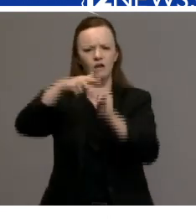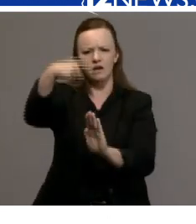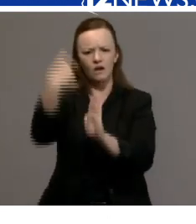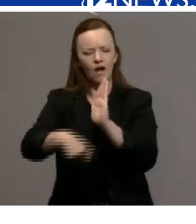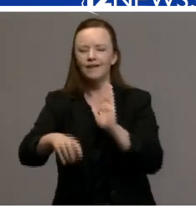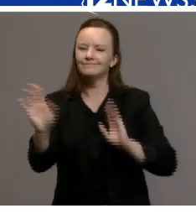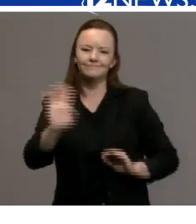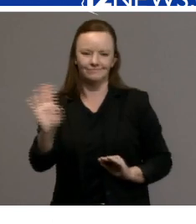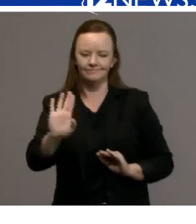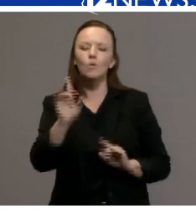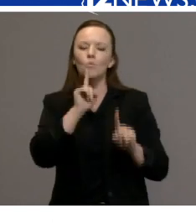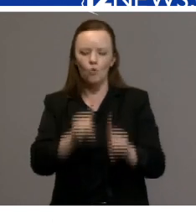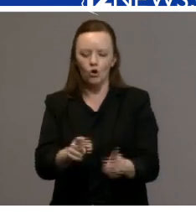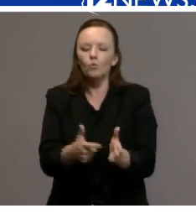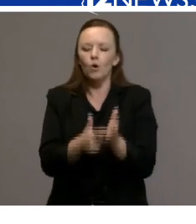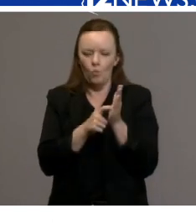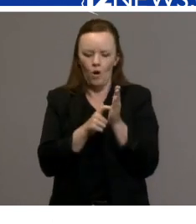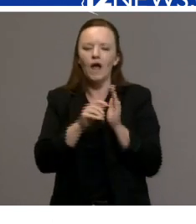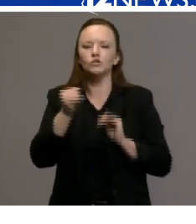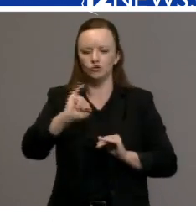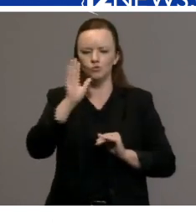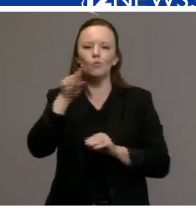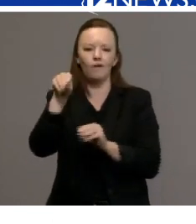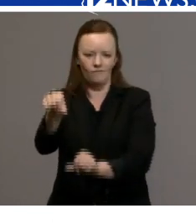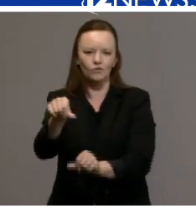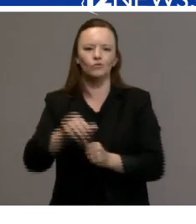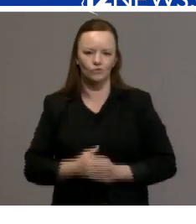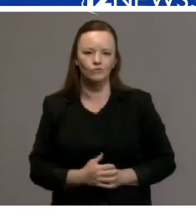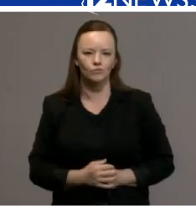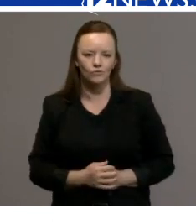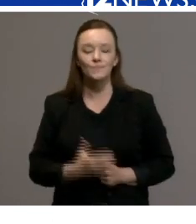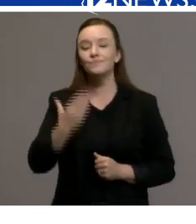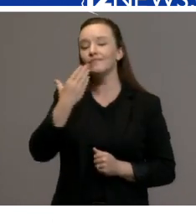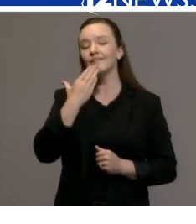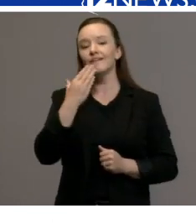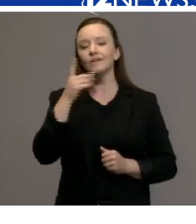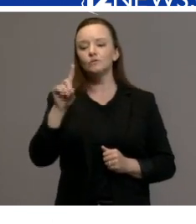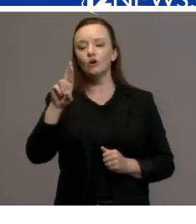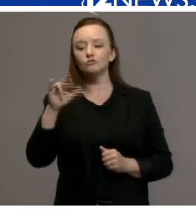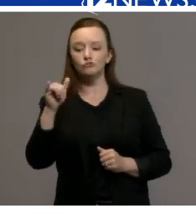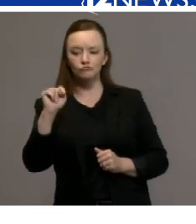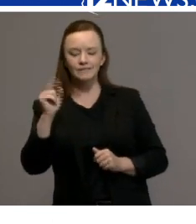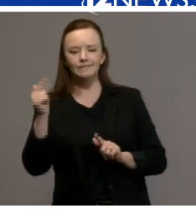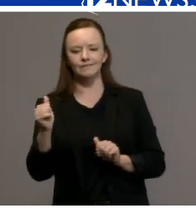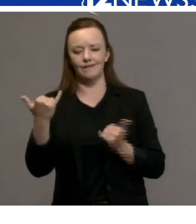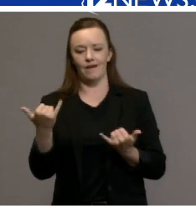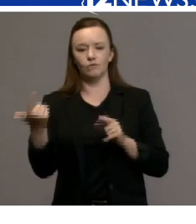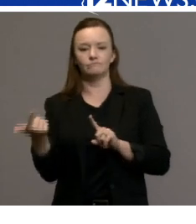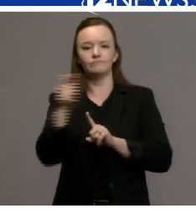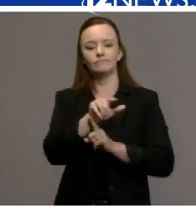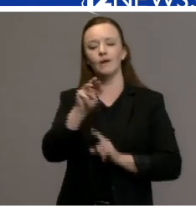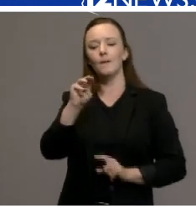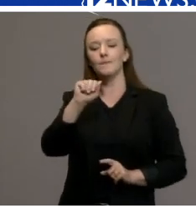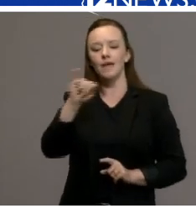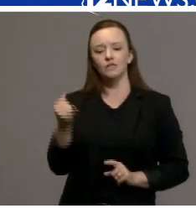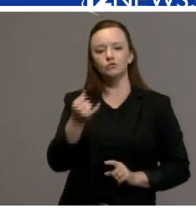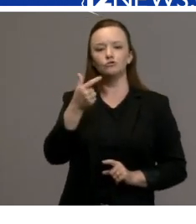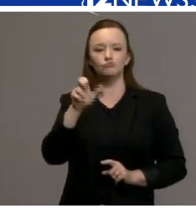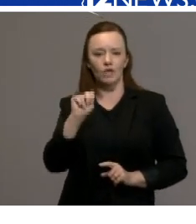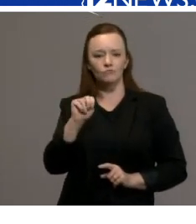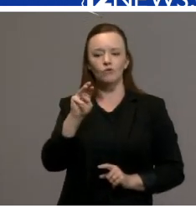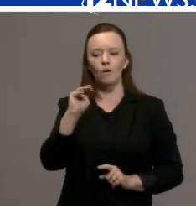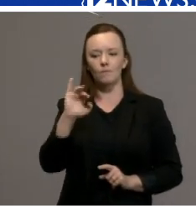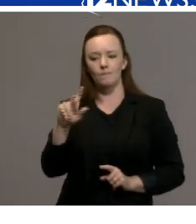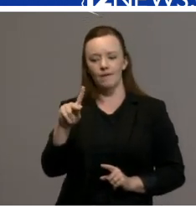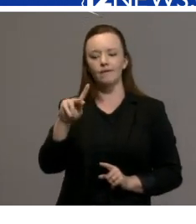Thank you. Thank you very much, Doctor. And now I want to turn it over to Major General Mick McGuire, and I want to thank him for his hard work,